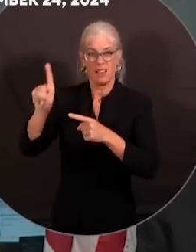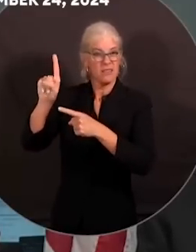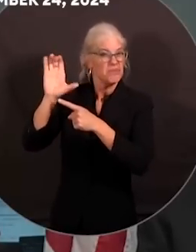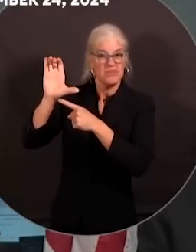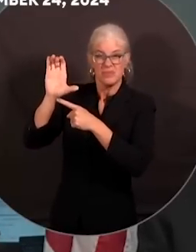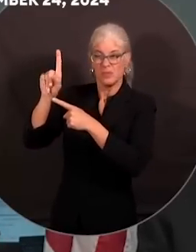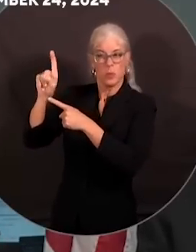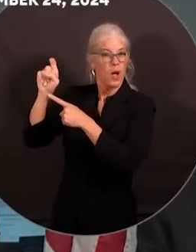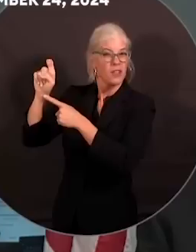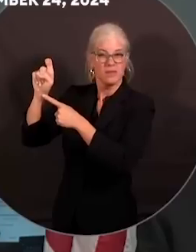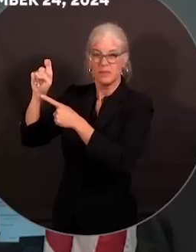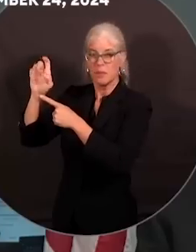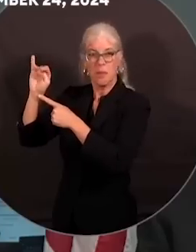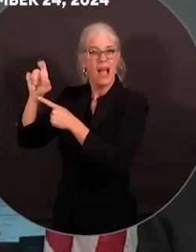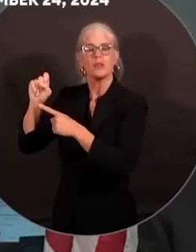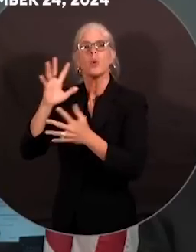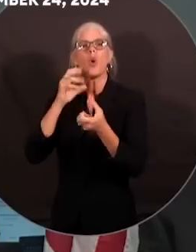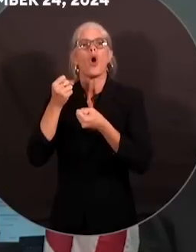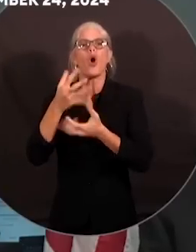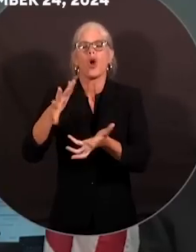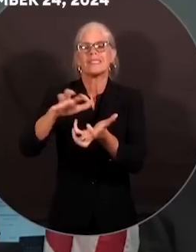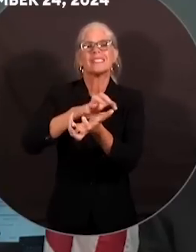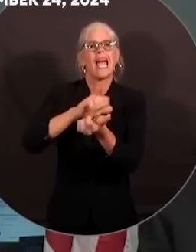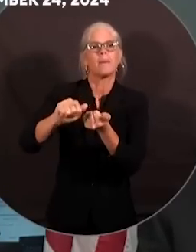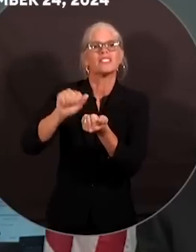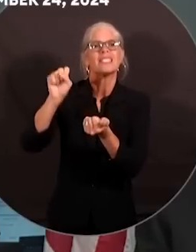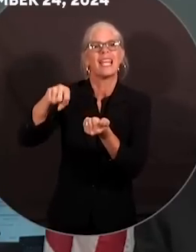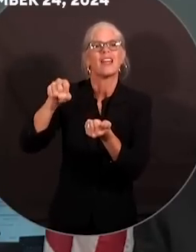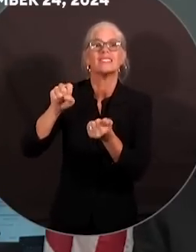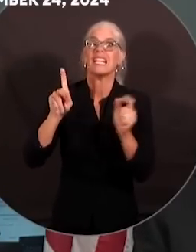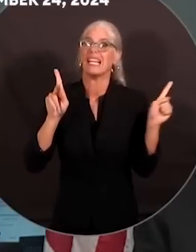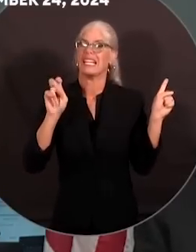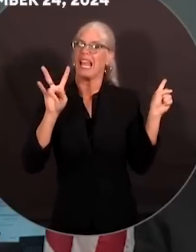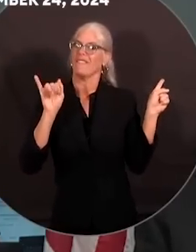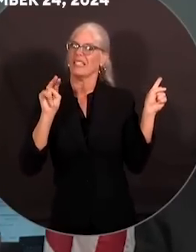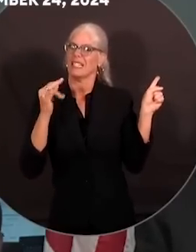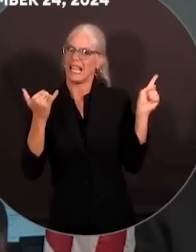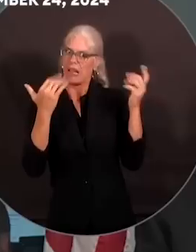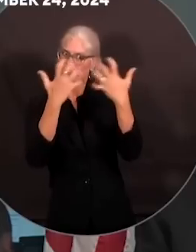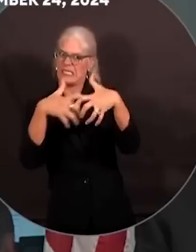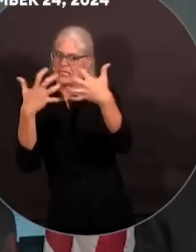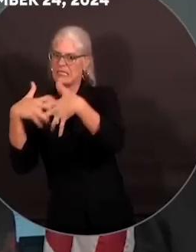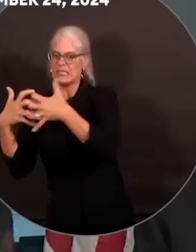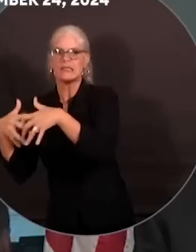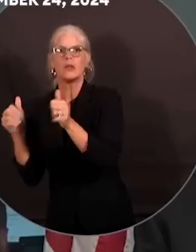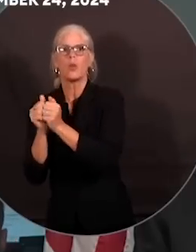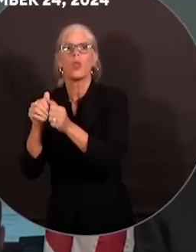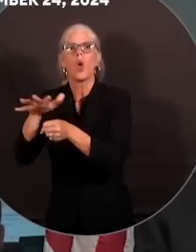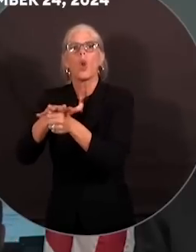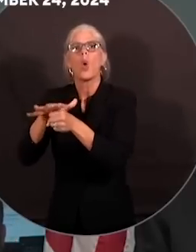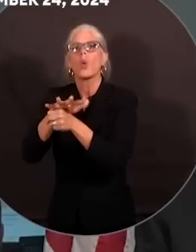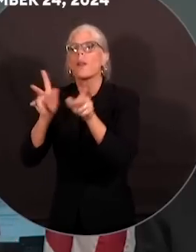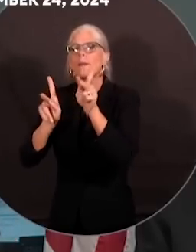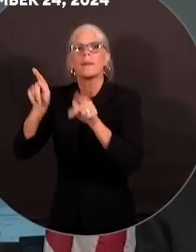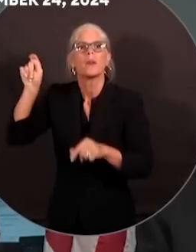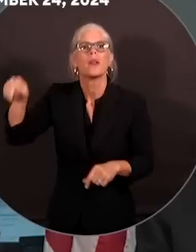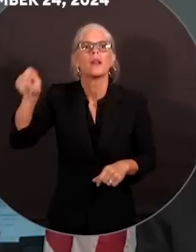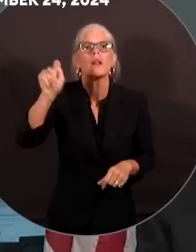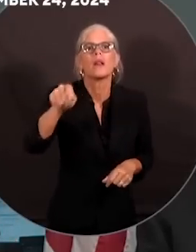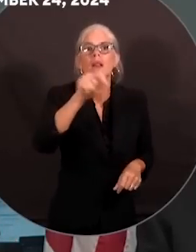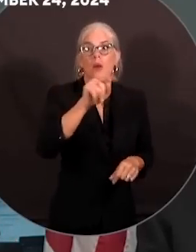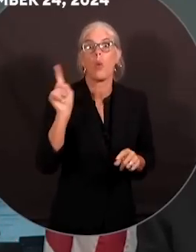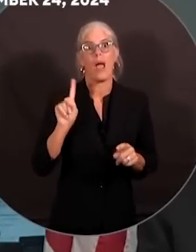will cause a lot of damage. So Kevin is working with the local officials here in Leon at the city and county